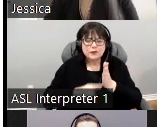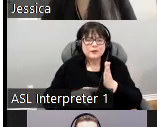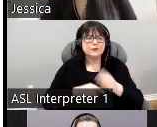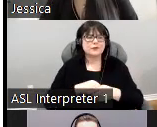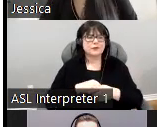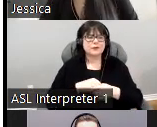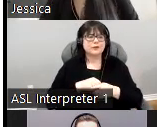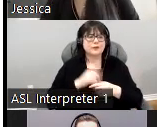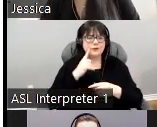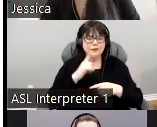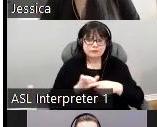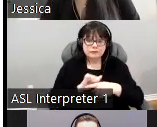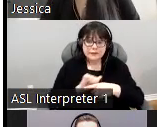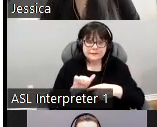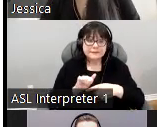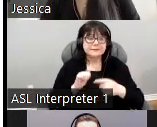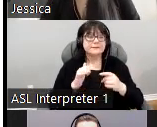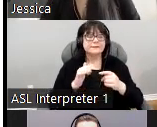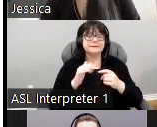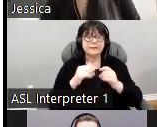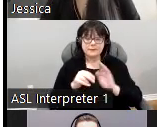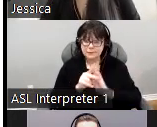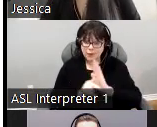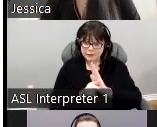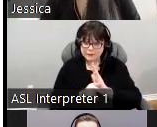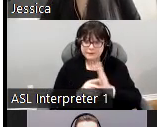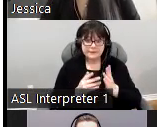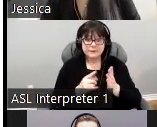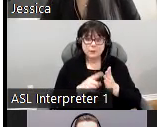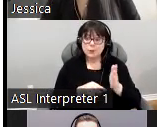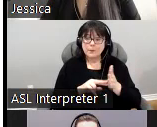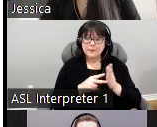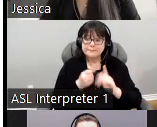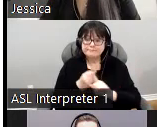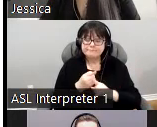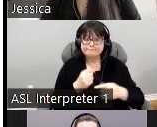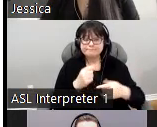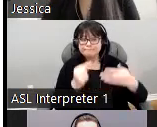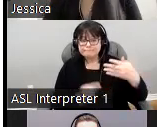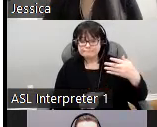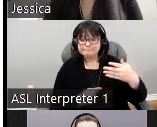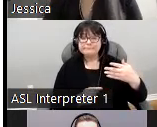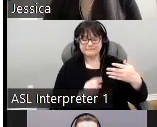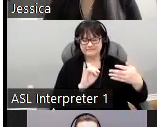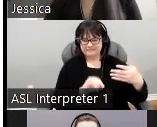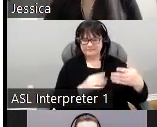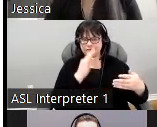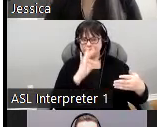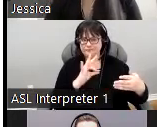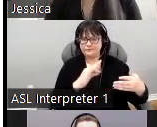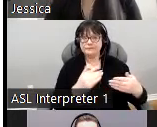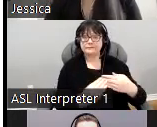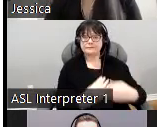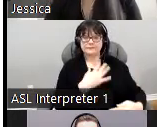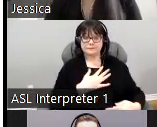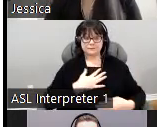policy, which are good to bear in mind, I think, to kind of inform our work and probably your work as